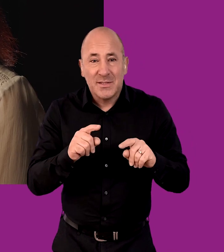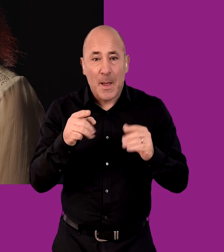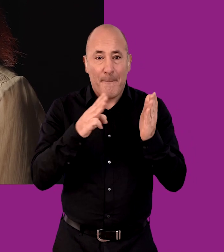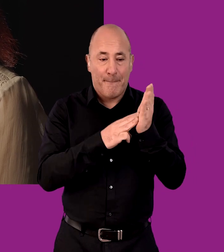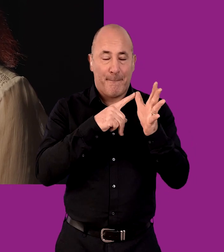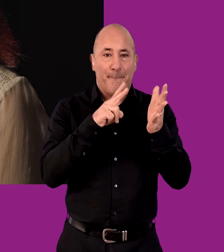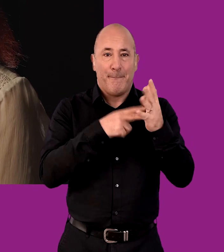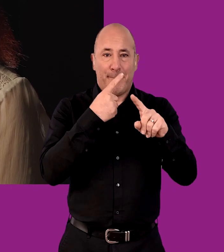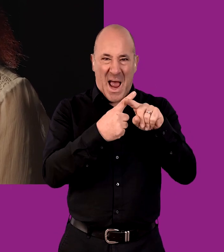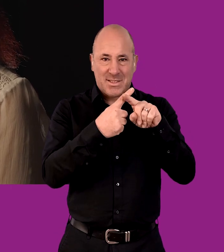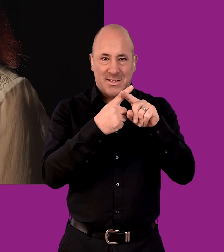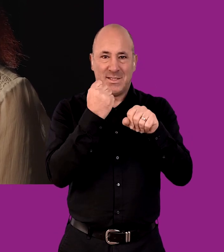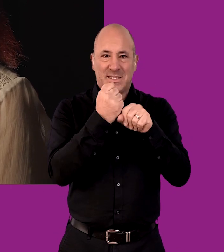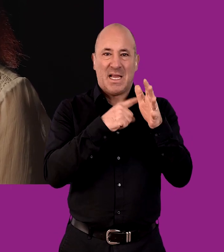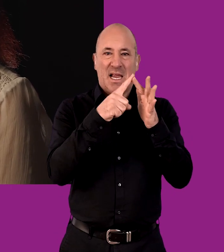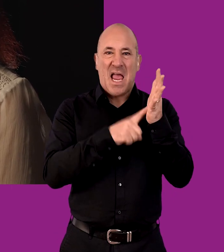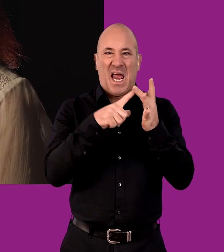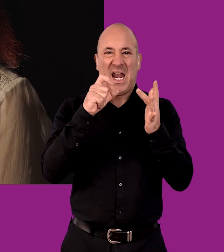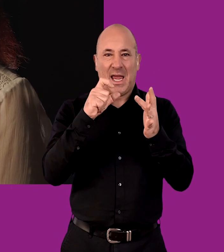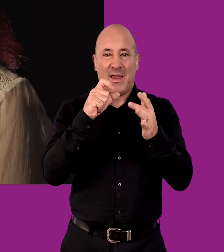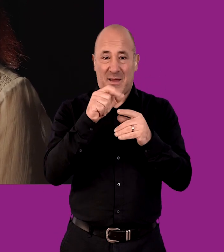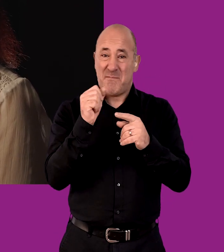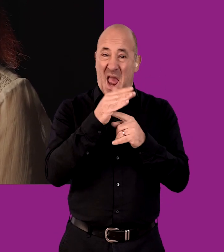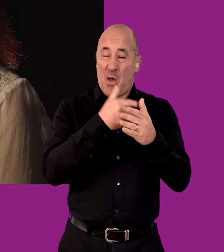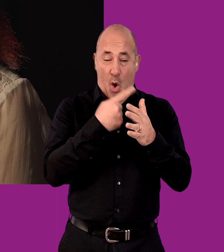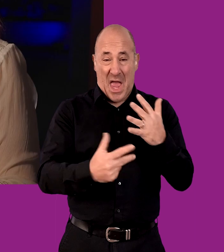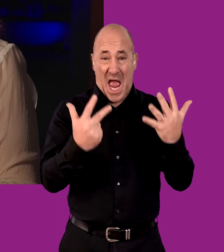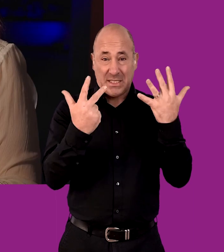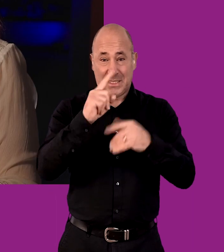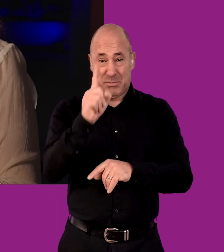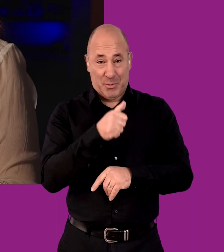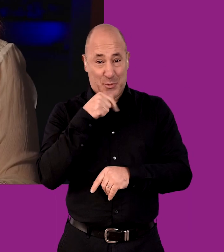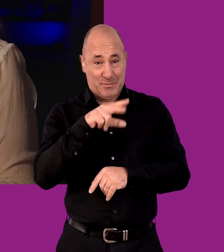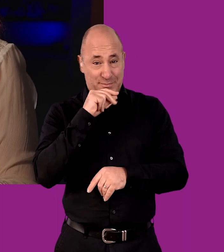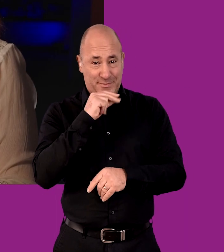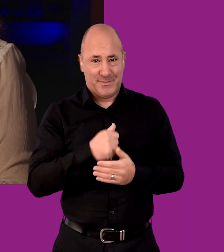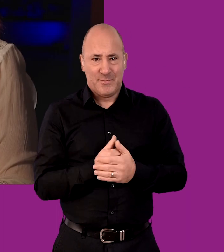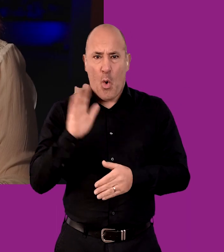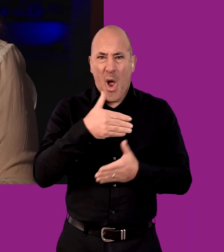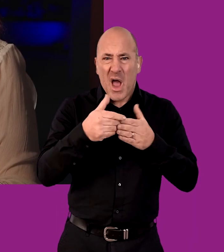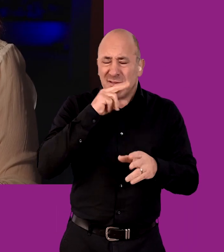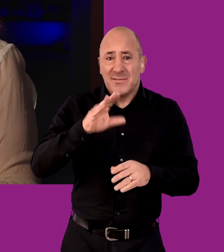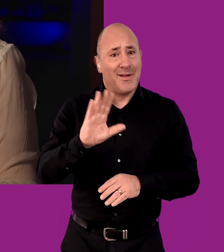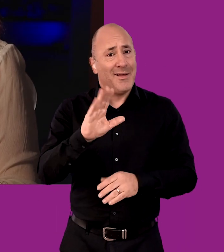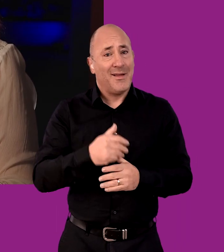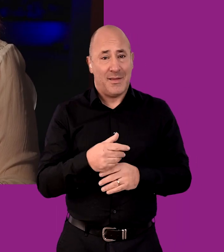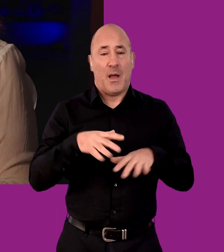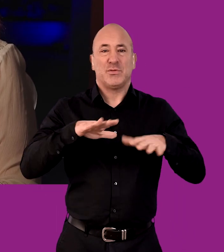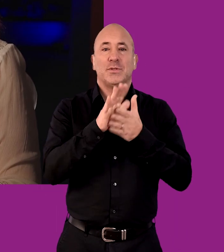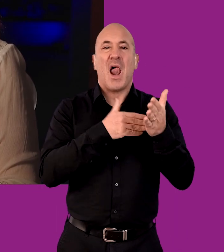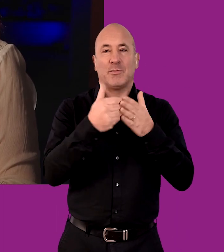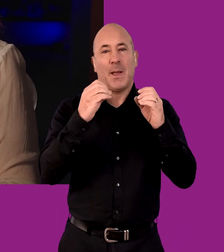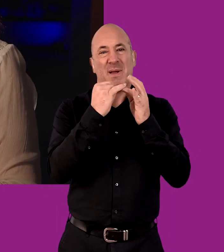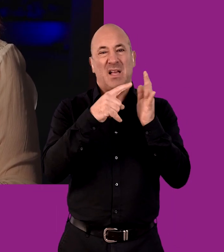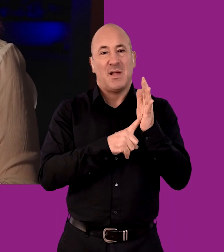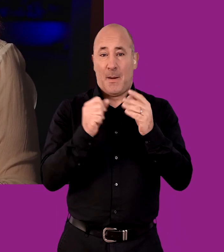Manx Gaelic, which is spoken as a main language by just 8 people. But not all languages are spoken. British Sign Language,